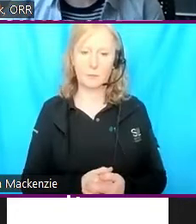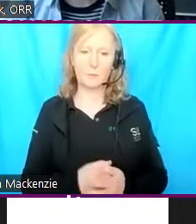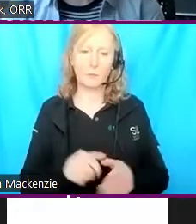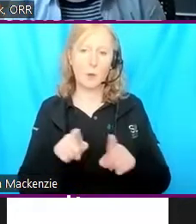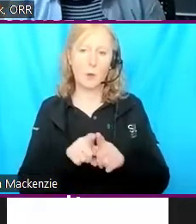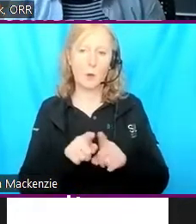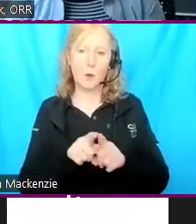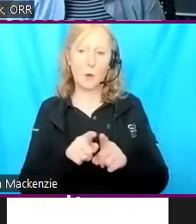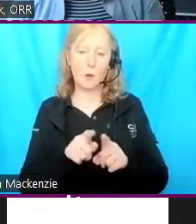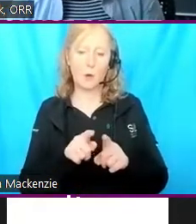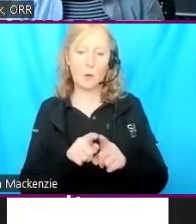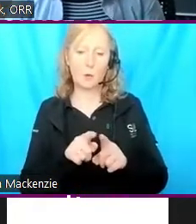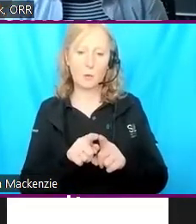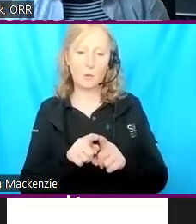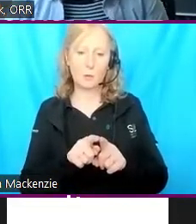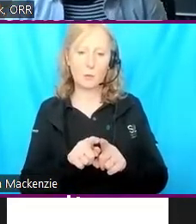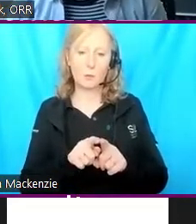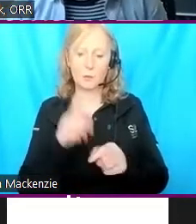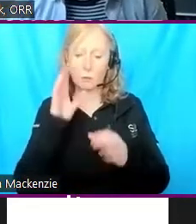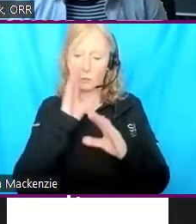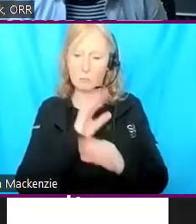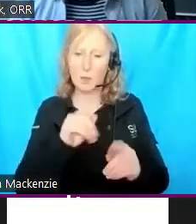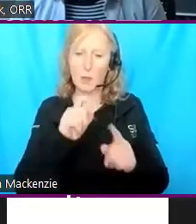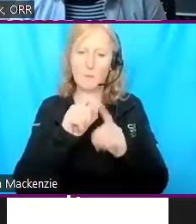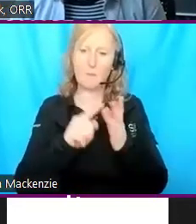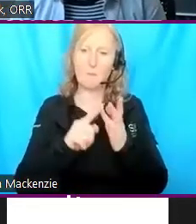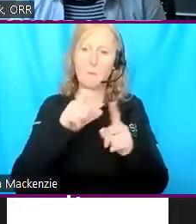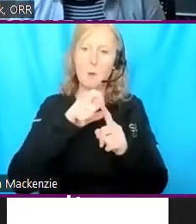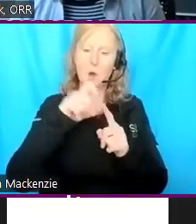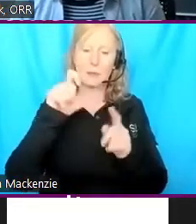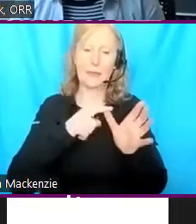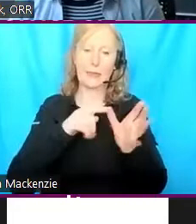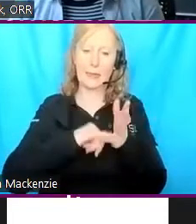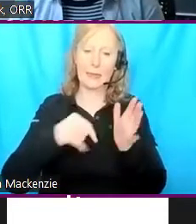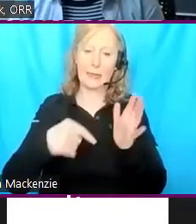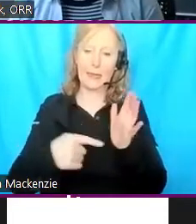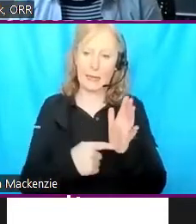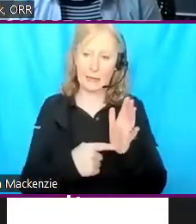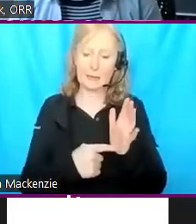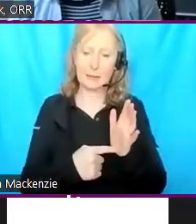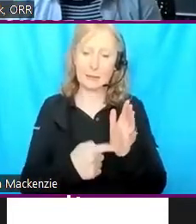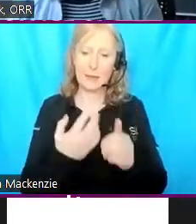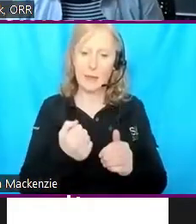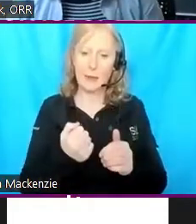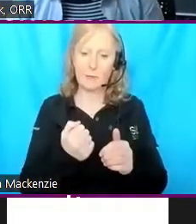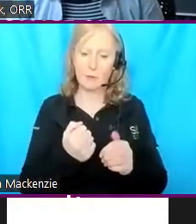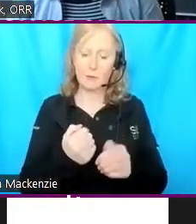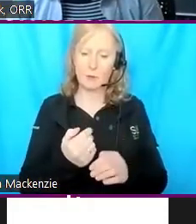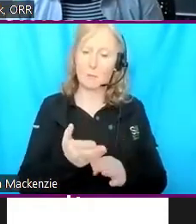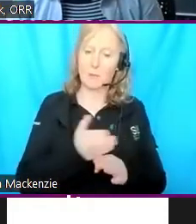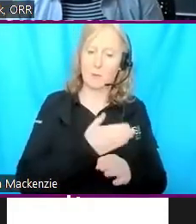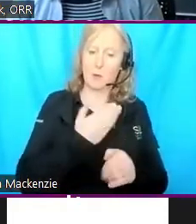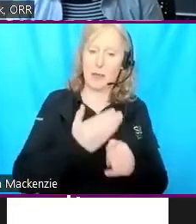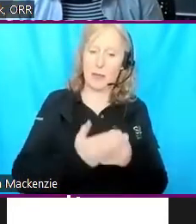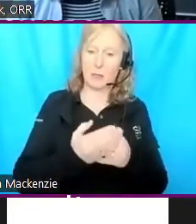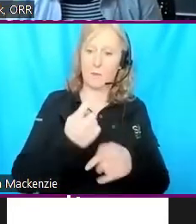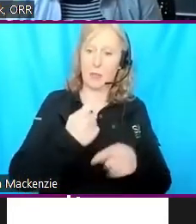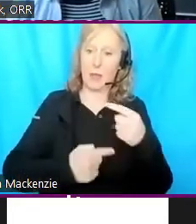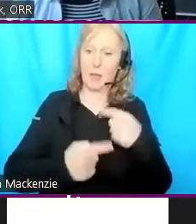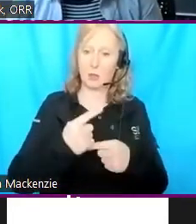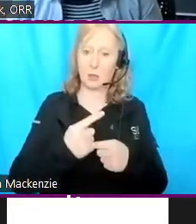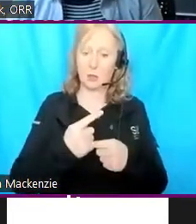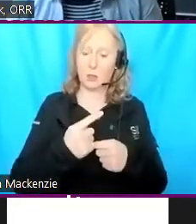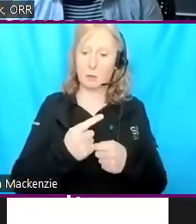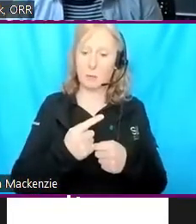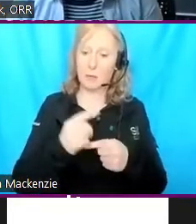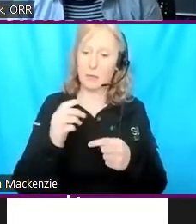plug a podcast that we do. So just before the end of last year, we interviewed Network